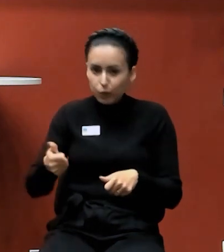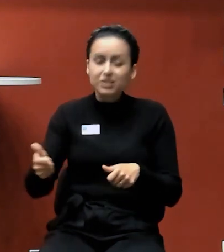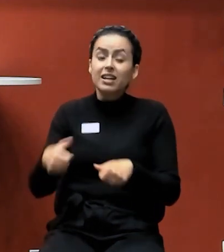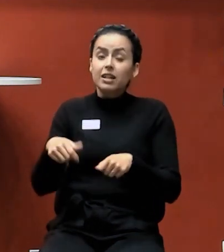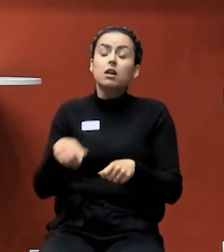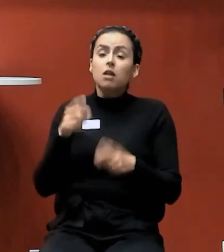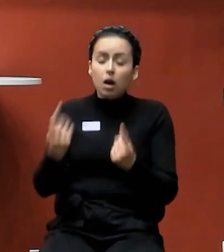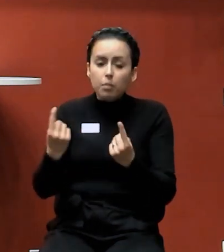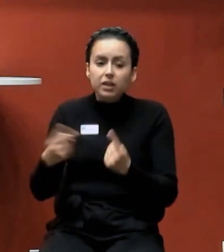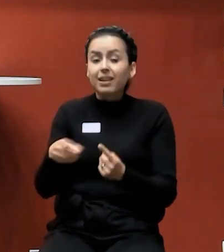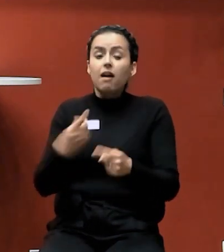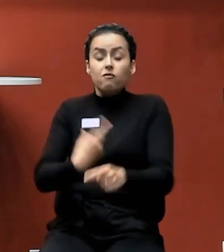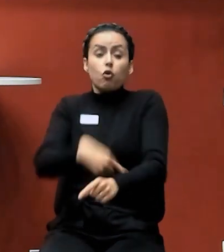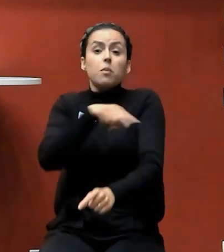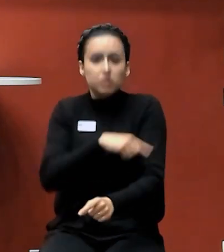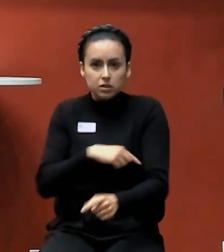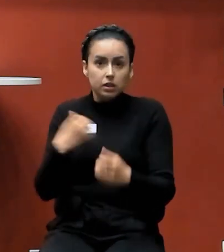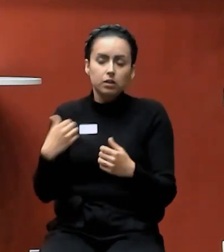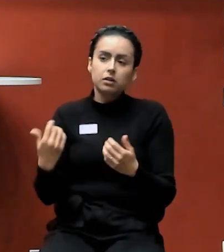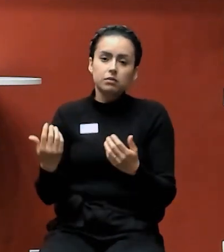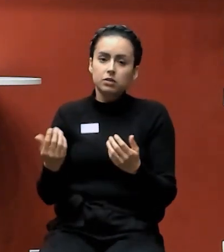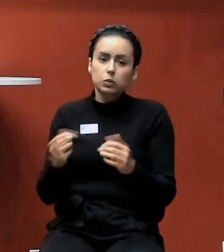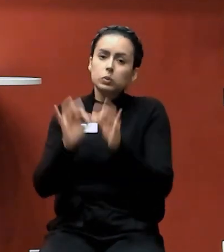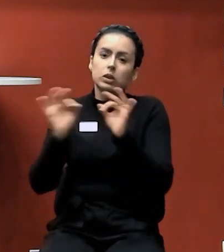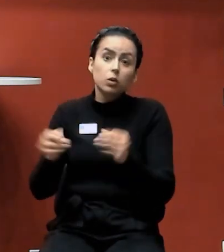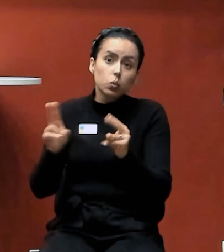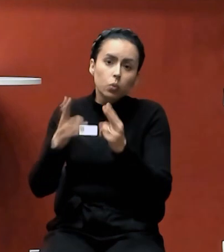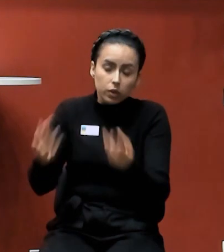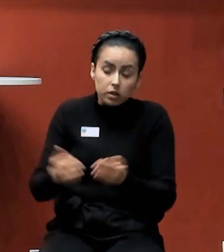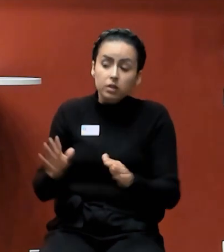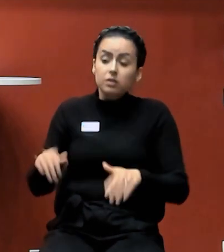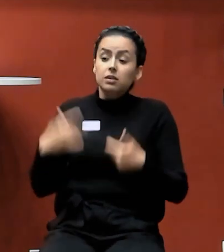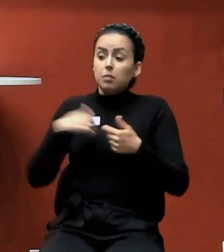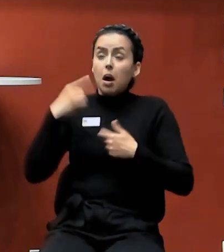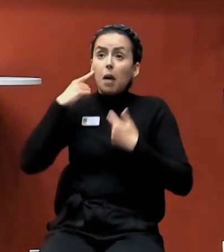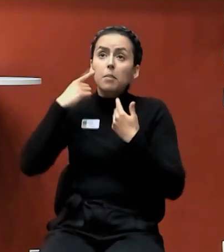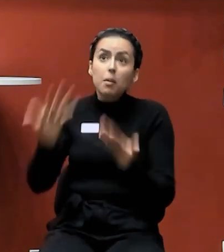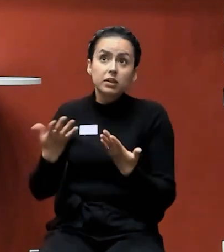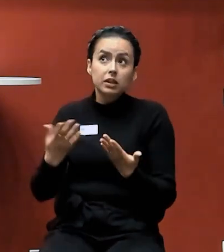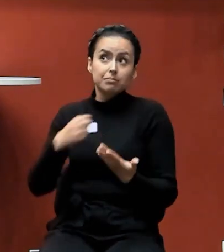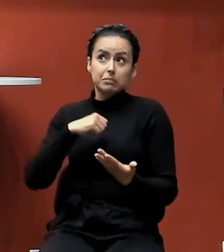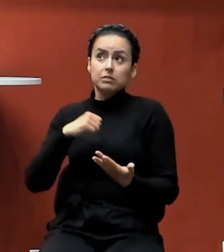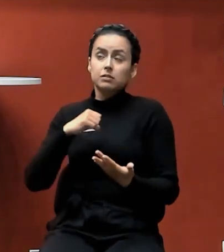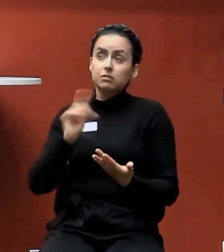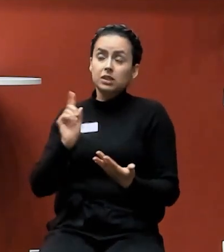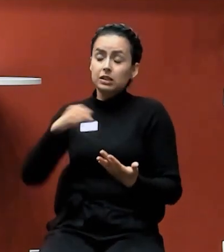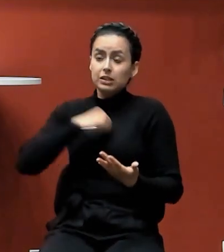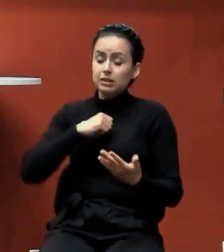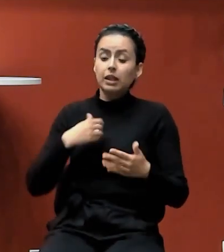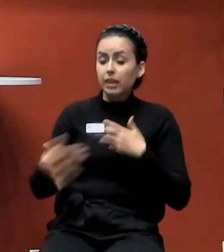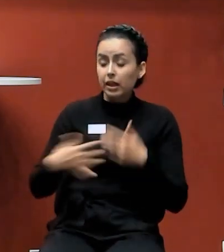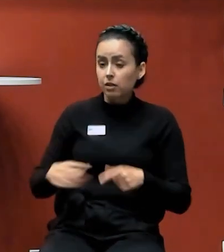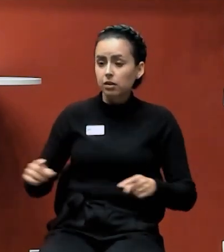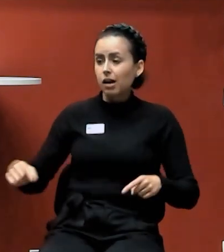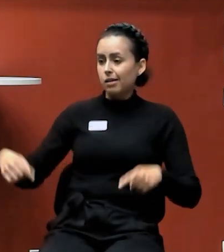powerful. And I was like, okay. And then I started realizing, actually, what I do is radical, what I do is political, and